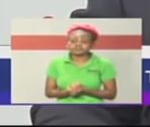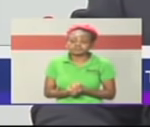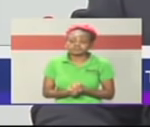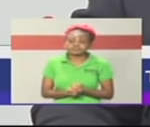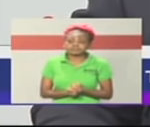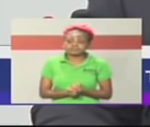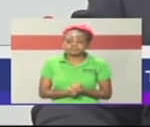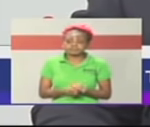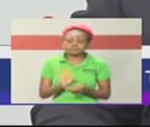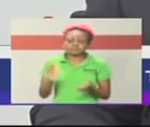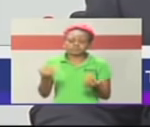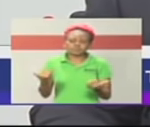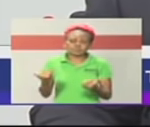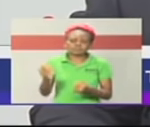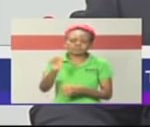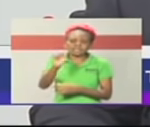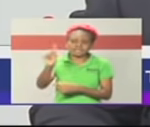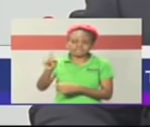AZP News.